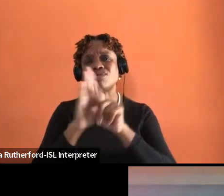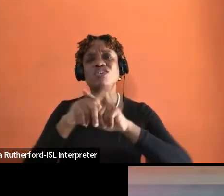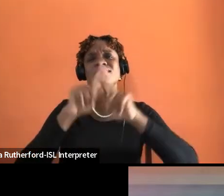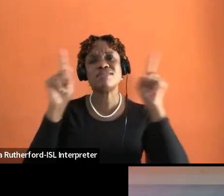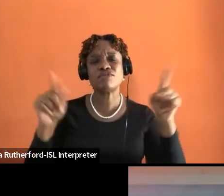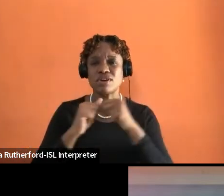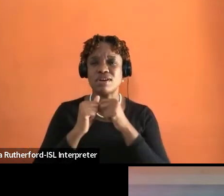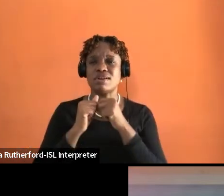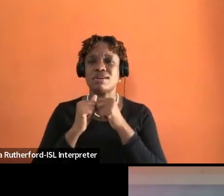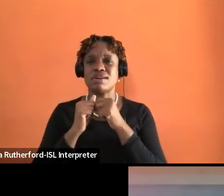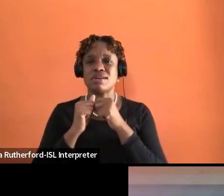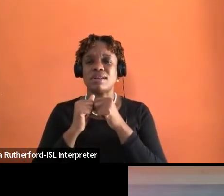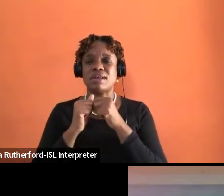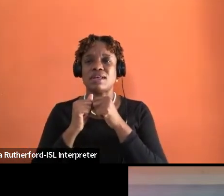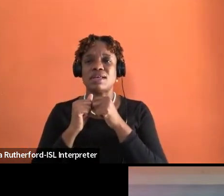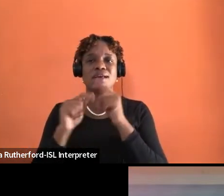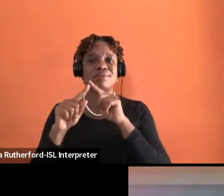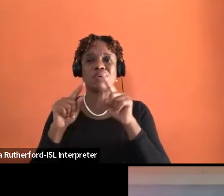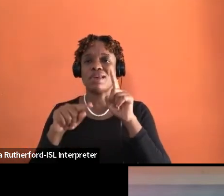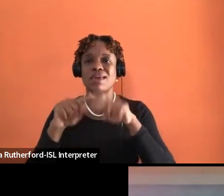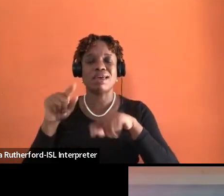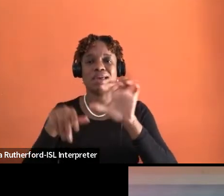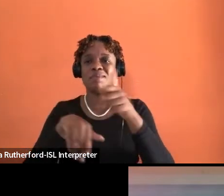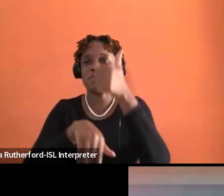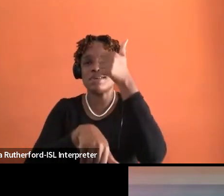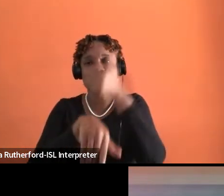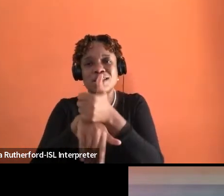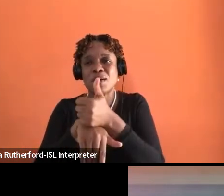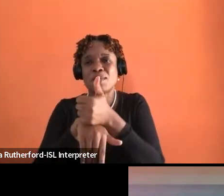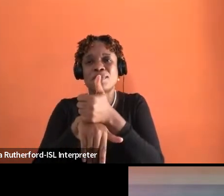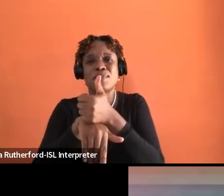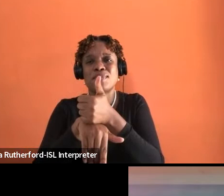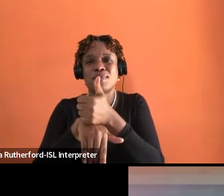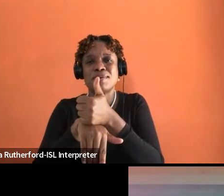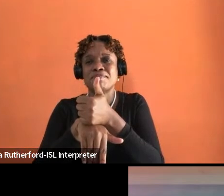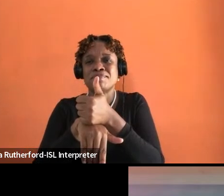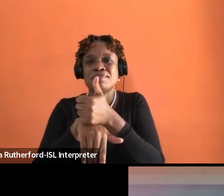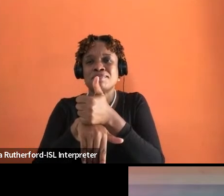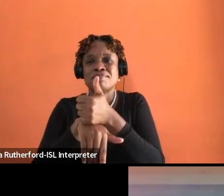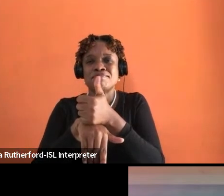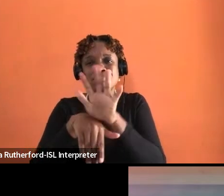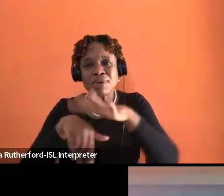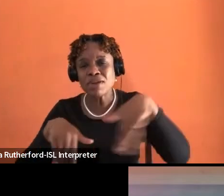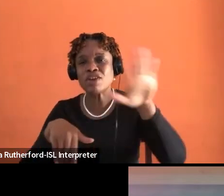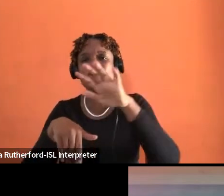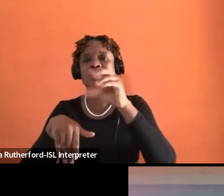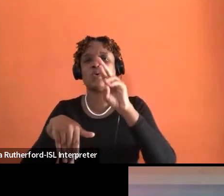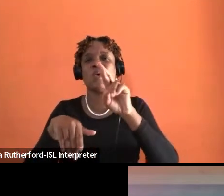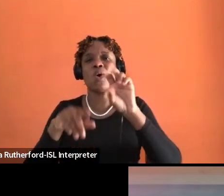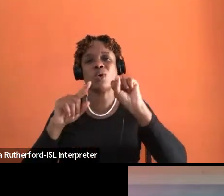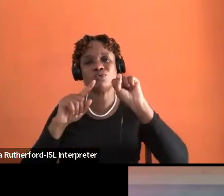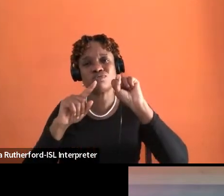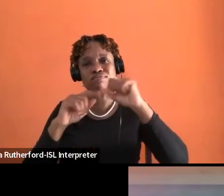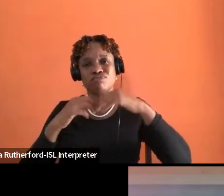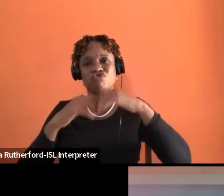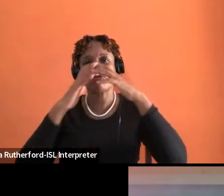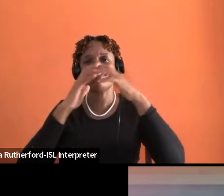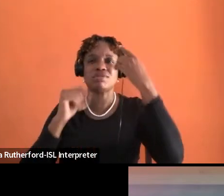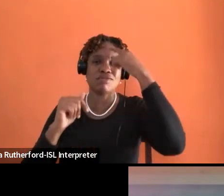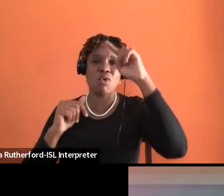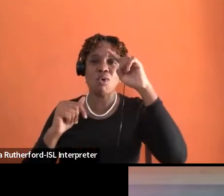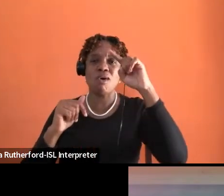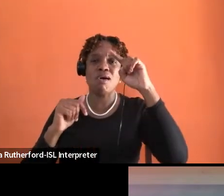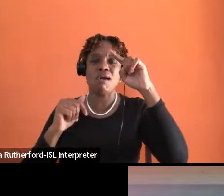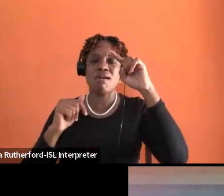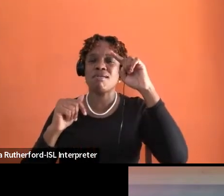structures in place for our children to adequately play, and neither is that possible within the school system